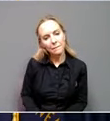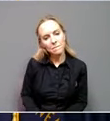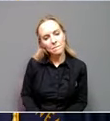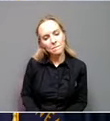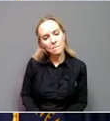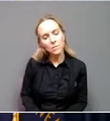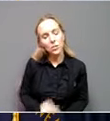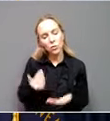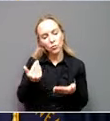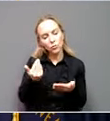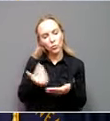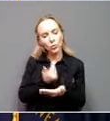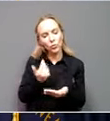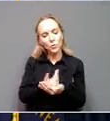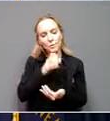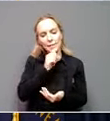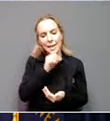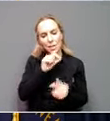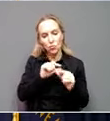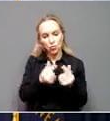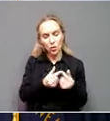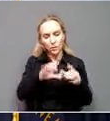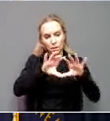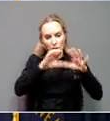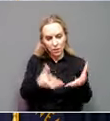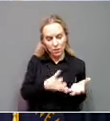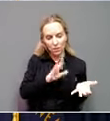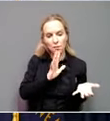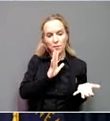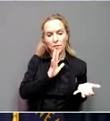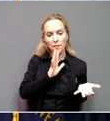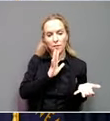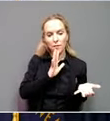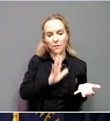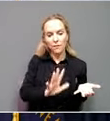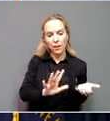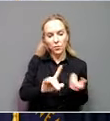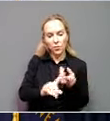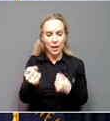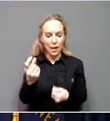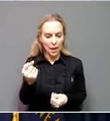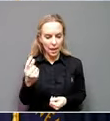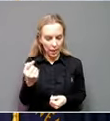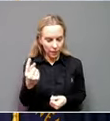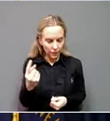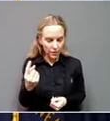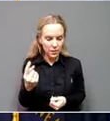new age group, 5 to 11,